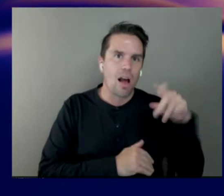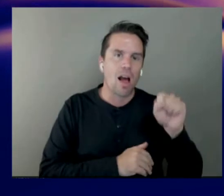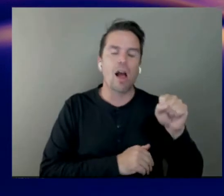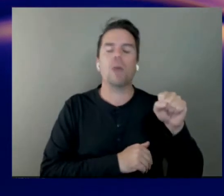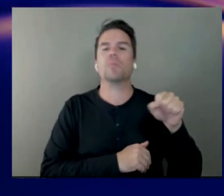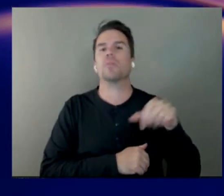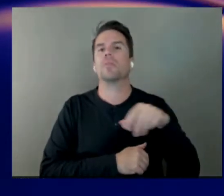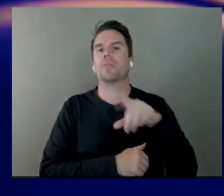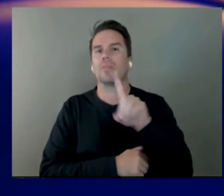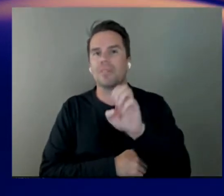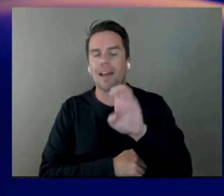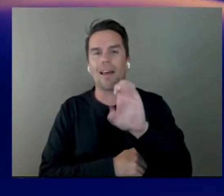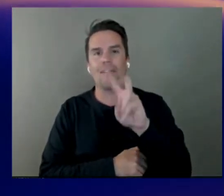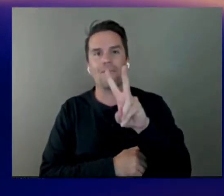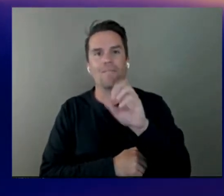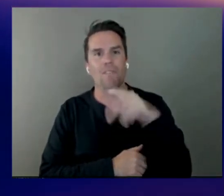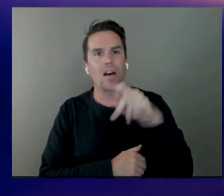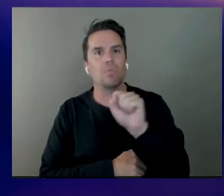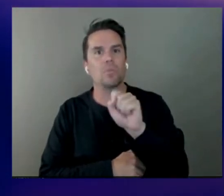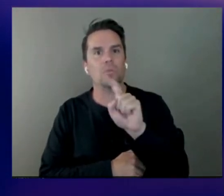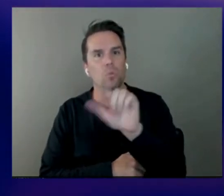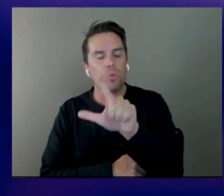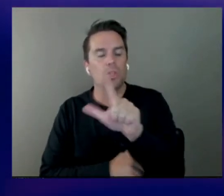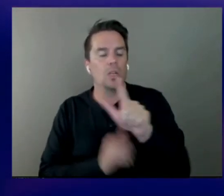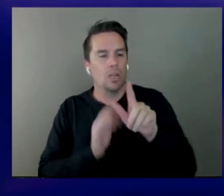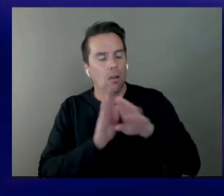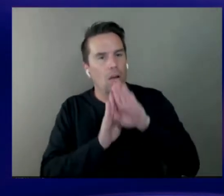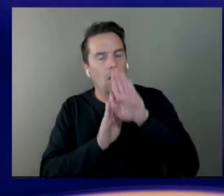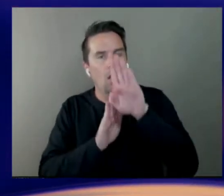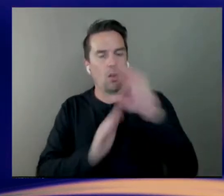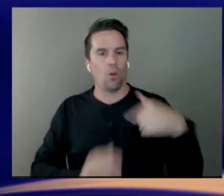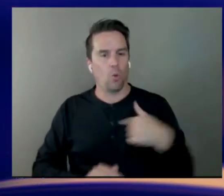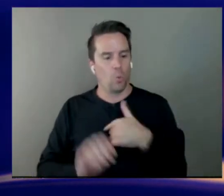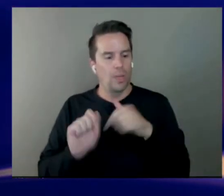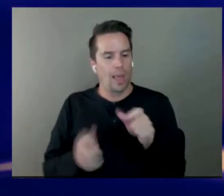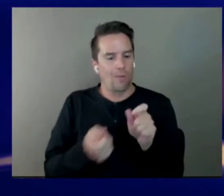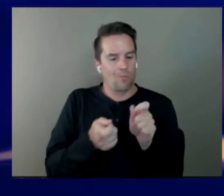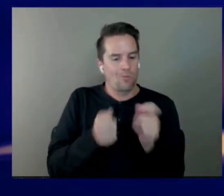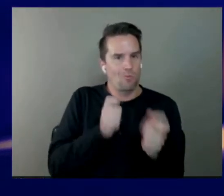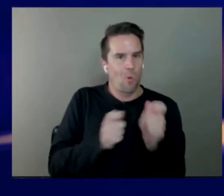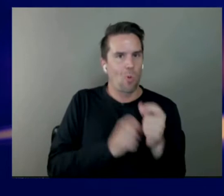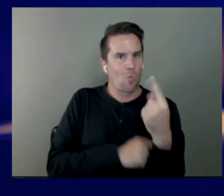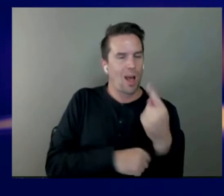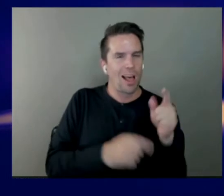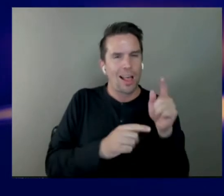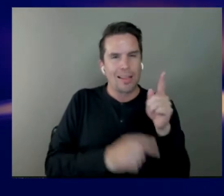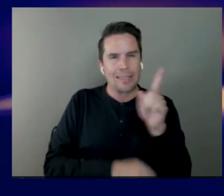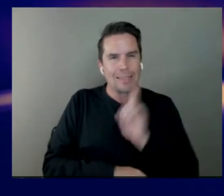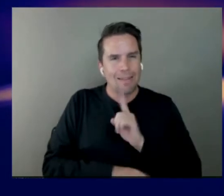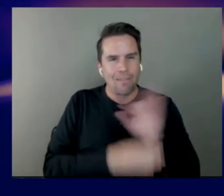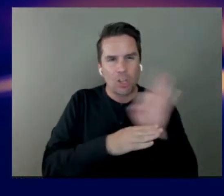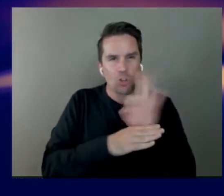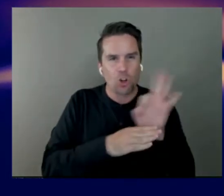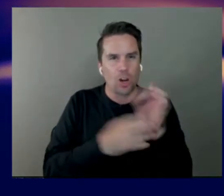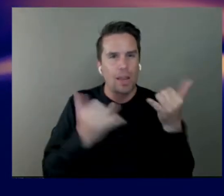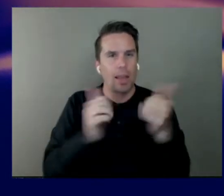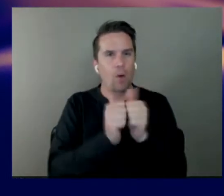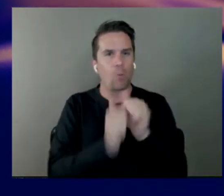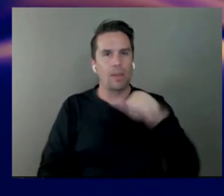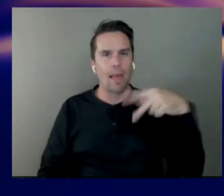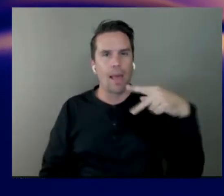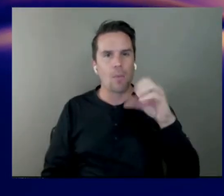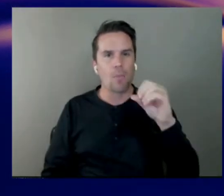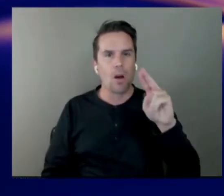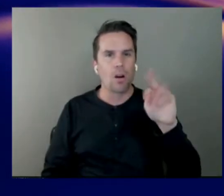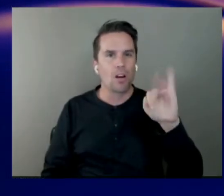where, we can control a singular feature. Yep. And now with AppConfig, we can do that at the level of granularity